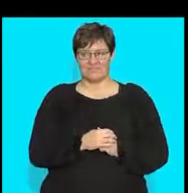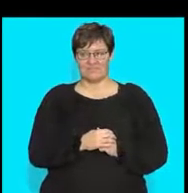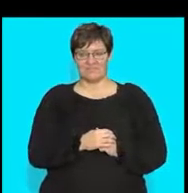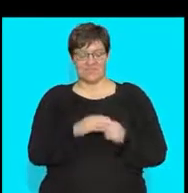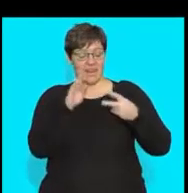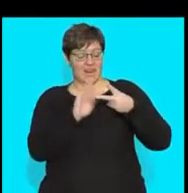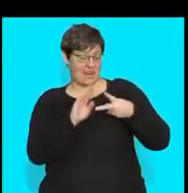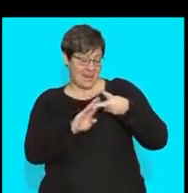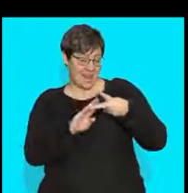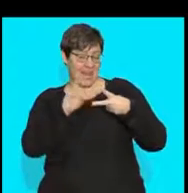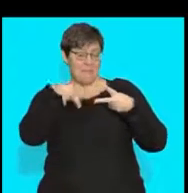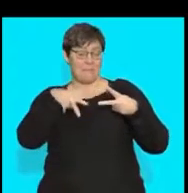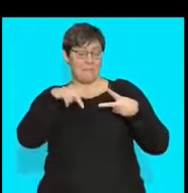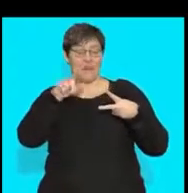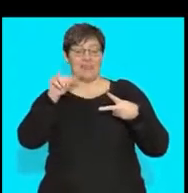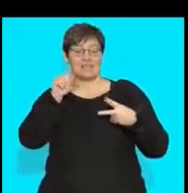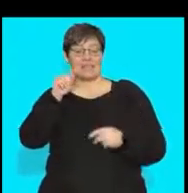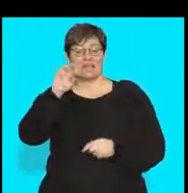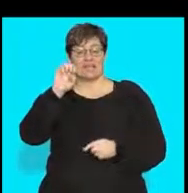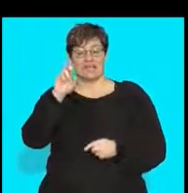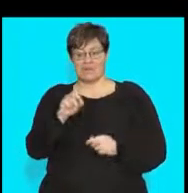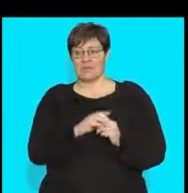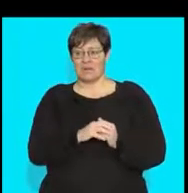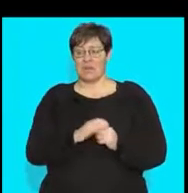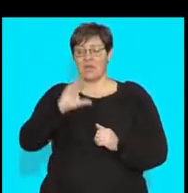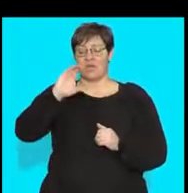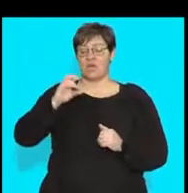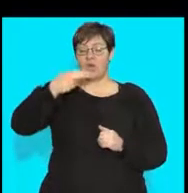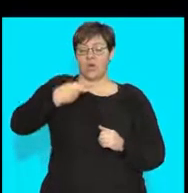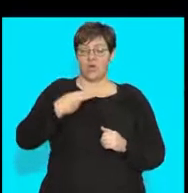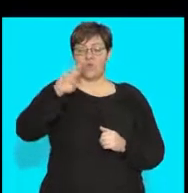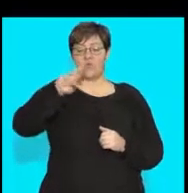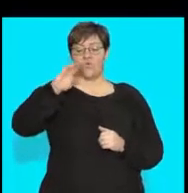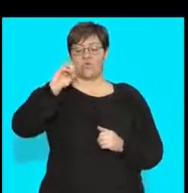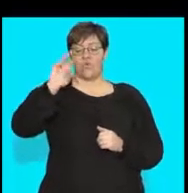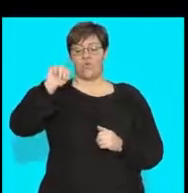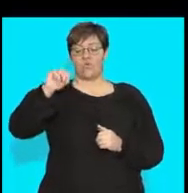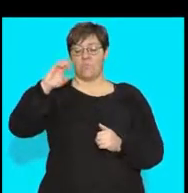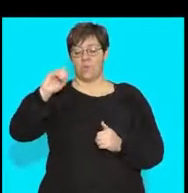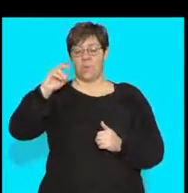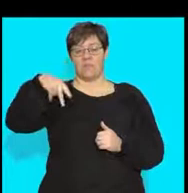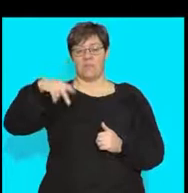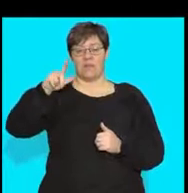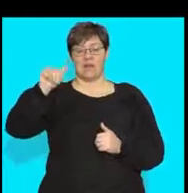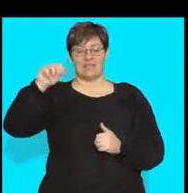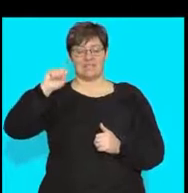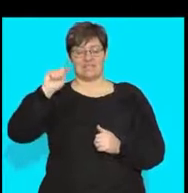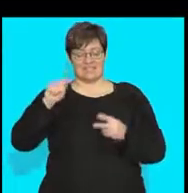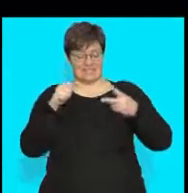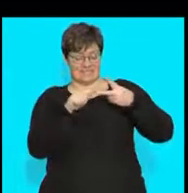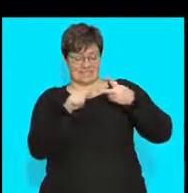next plastid, all right, is a chromoplast. Now a chromo means